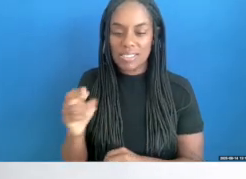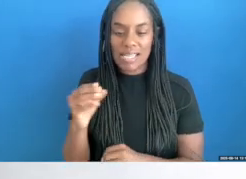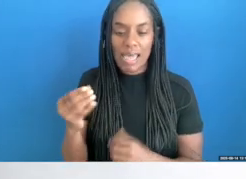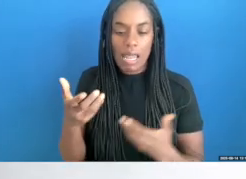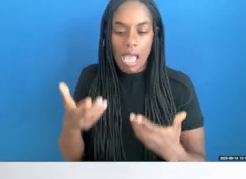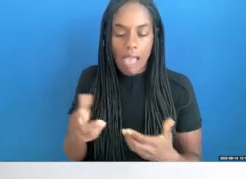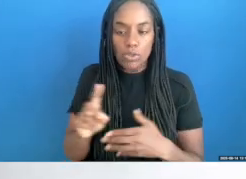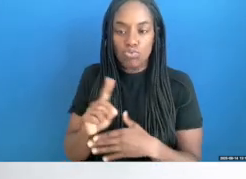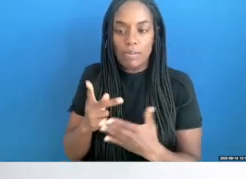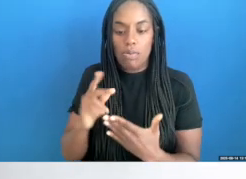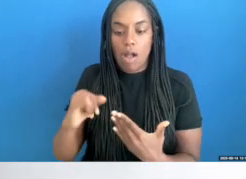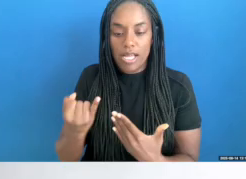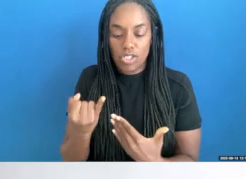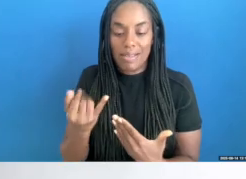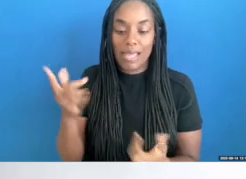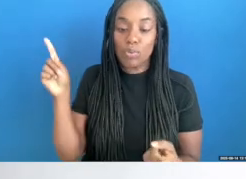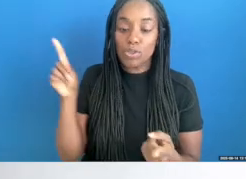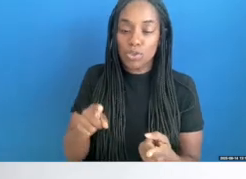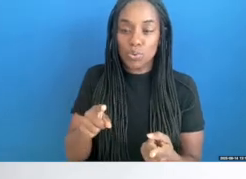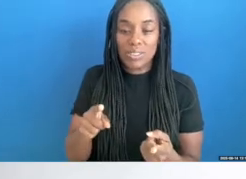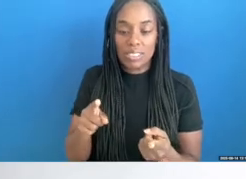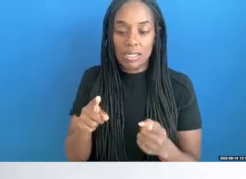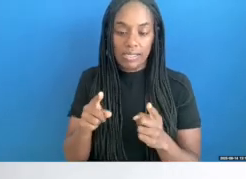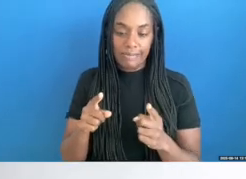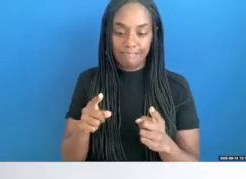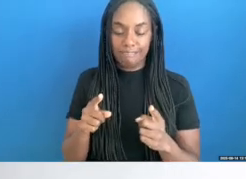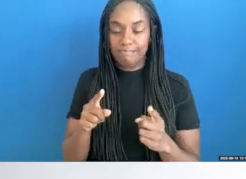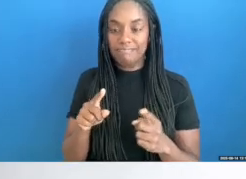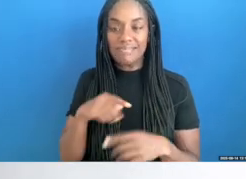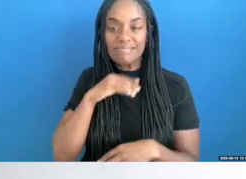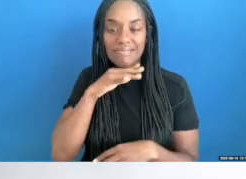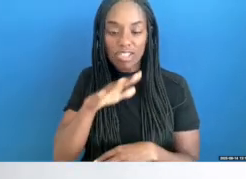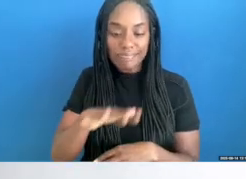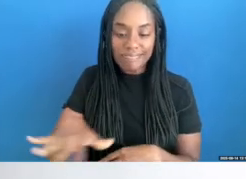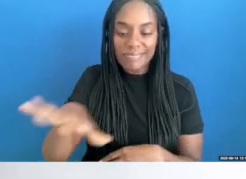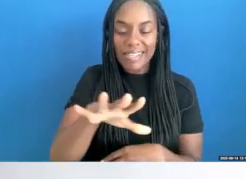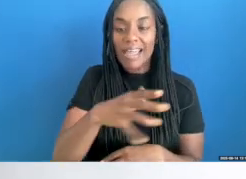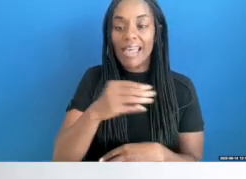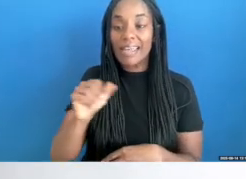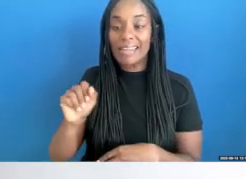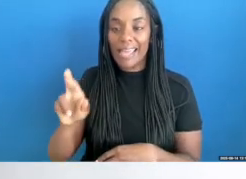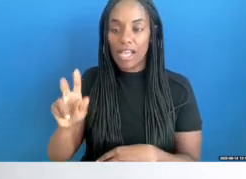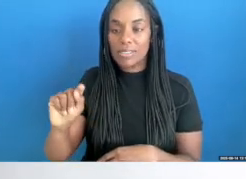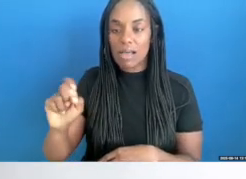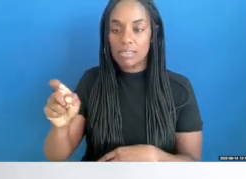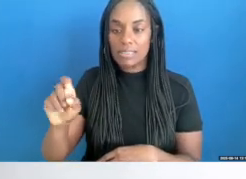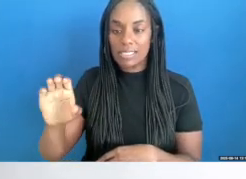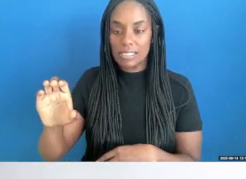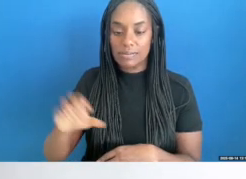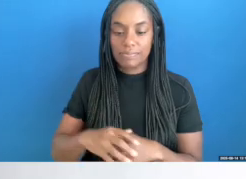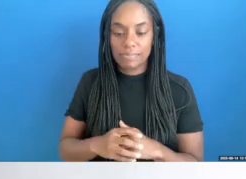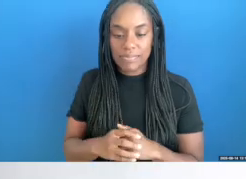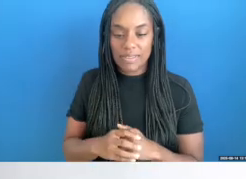criteria pollutants and air toxics. The Low Carbon Transportation Program is part of